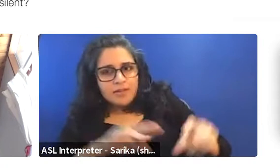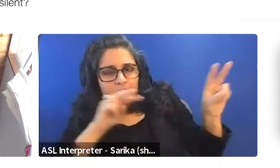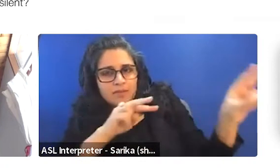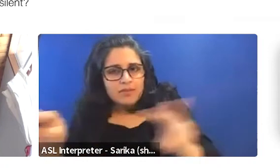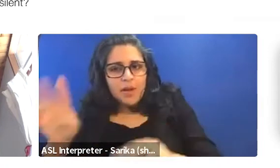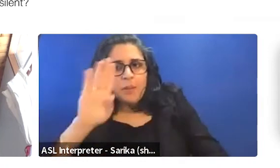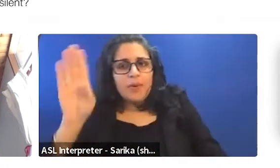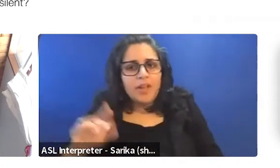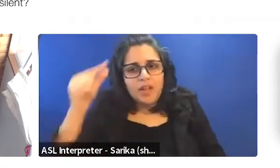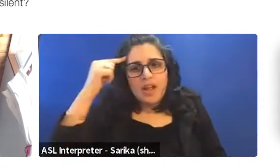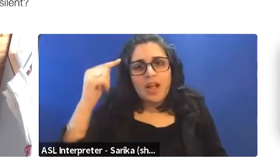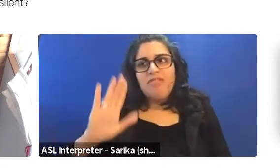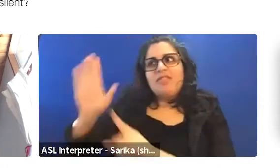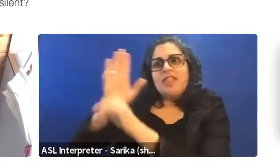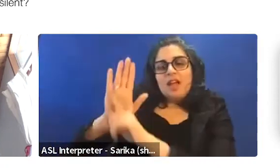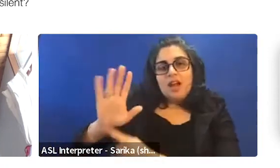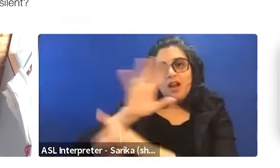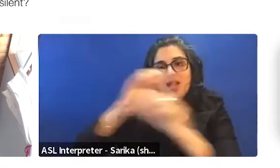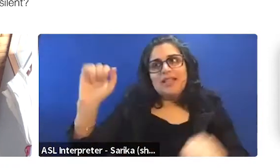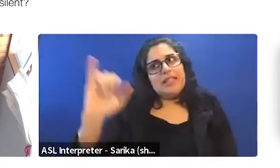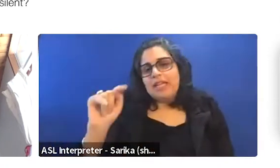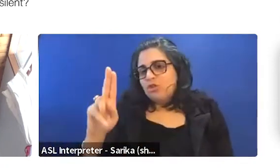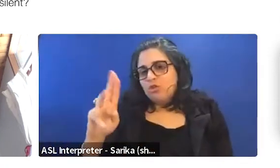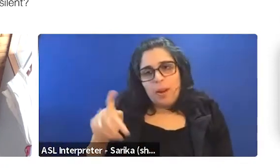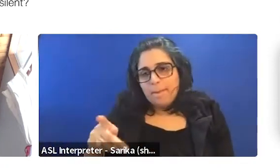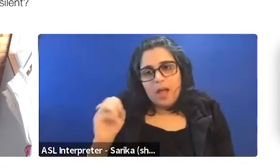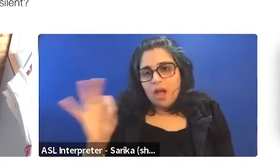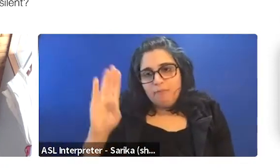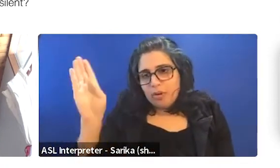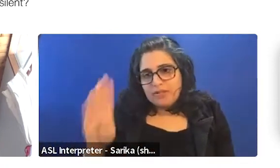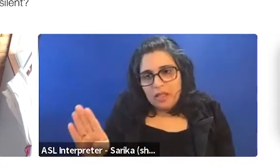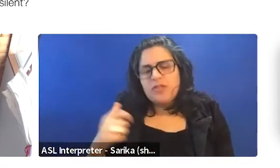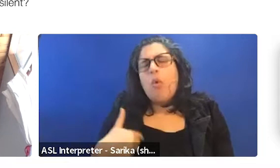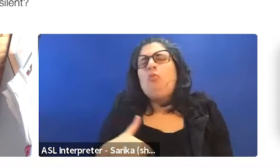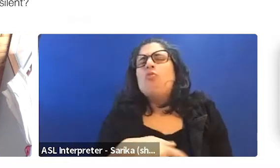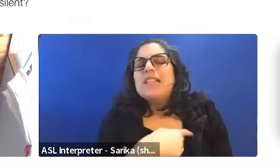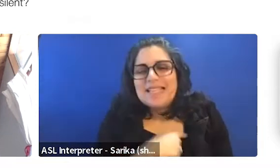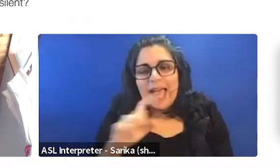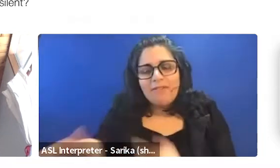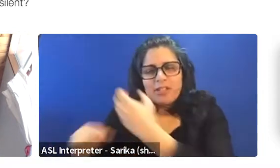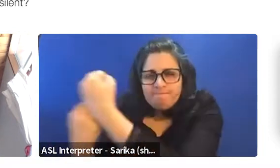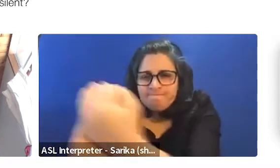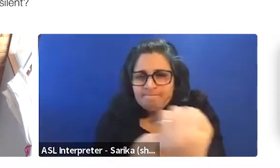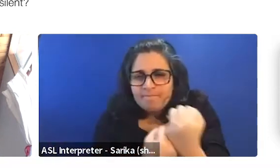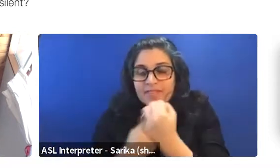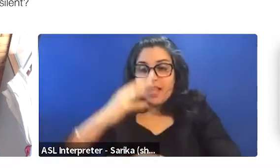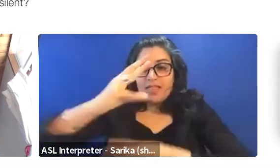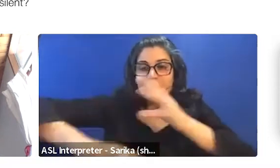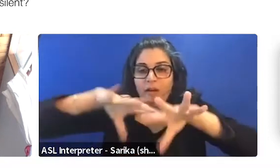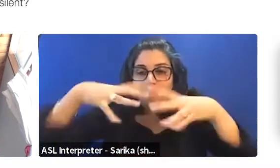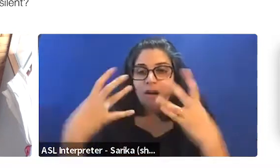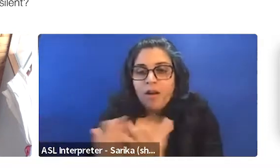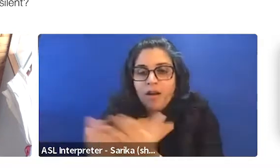moment. Their president is like, you know, Trump. He's like the Trump of Brazil. So we have to be in solidarity in a global community, providing